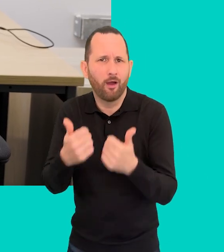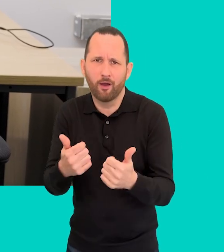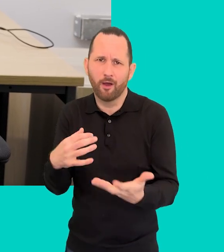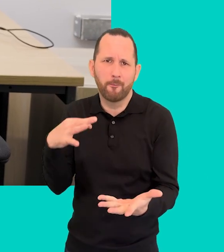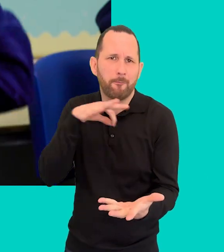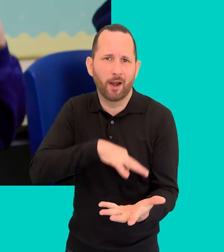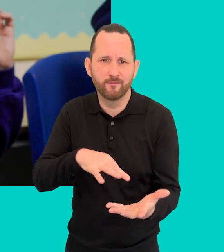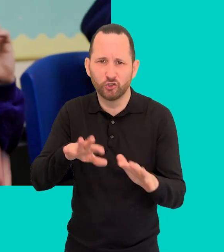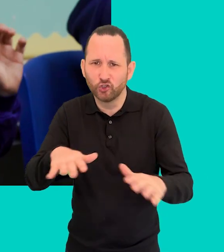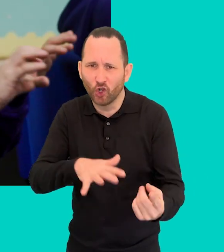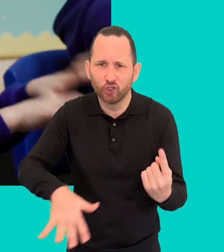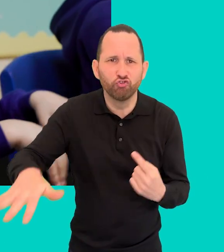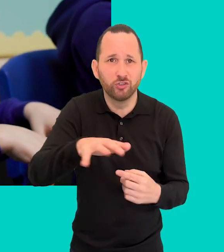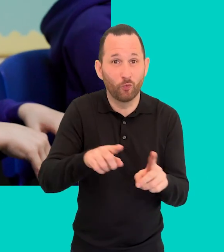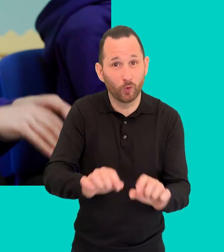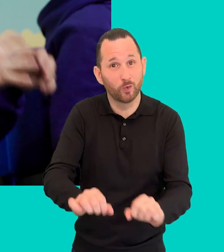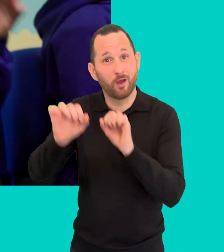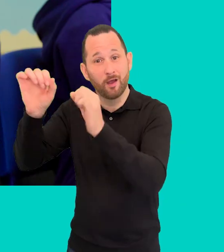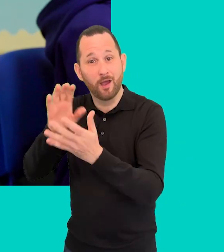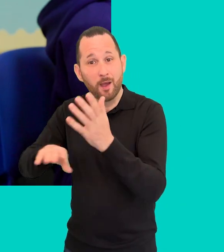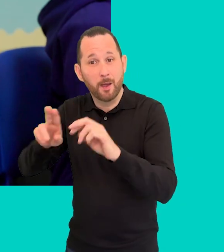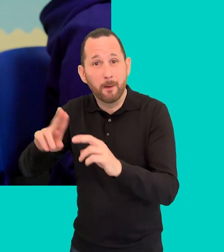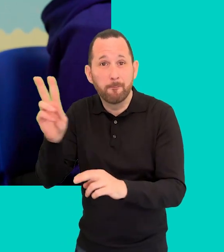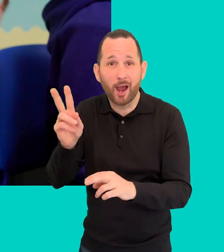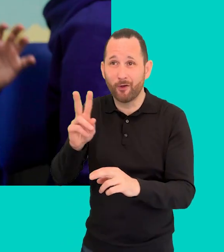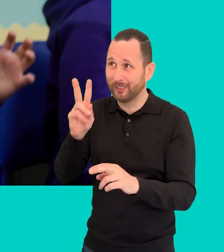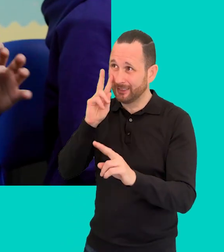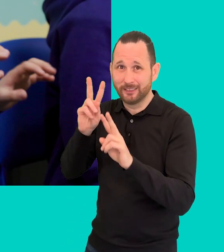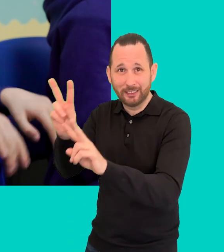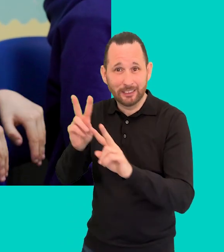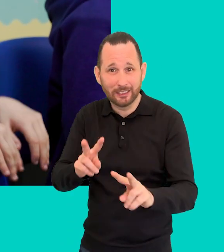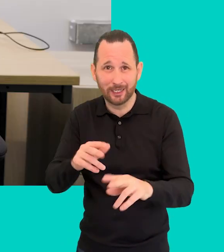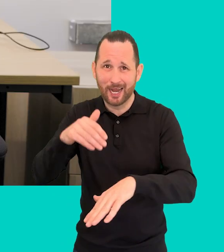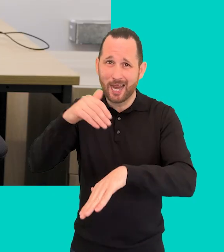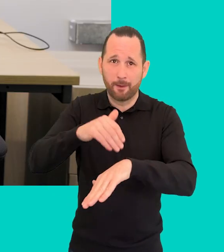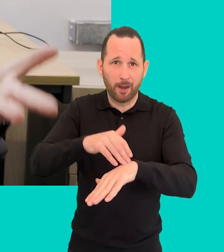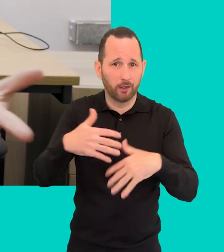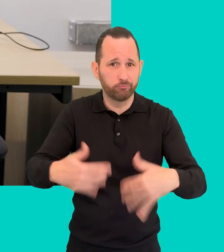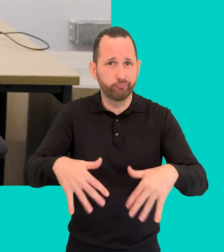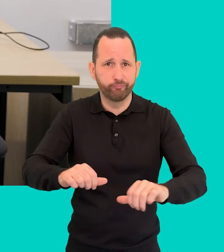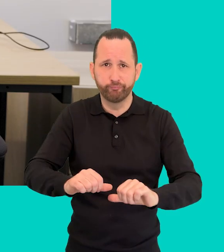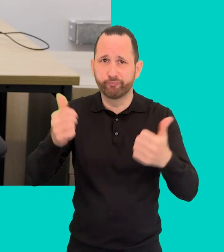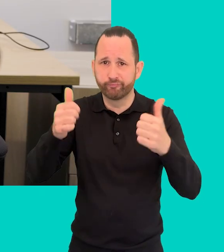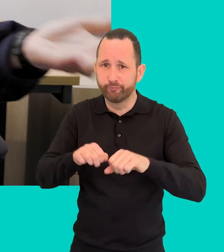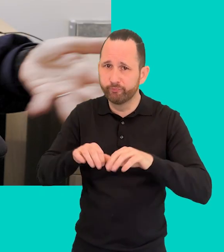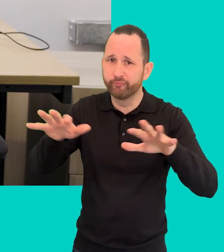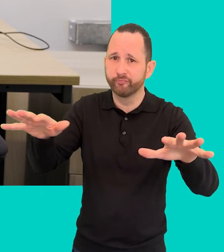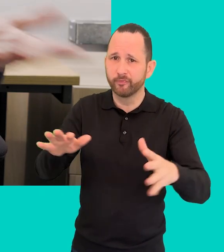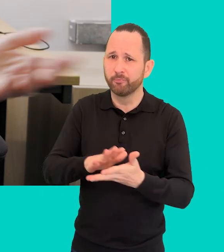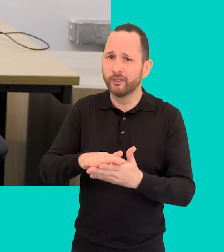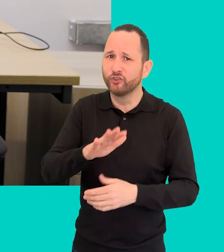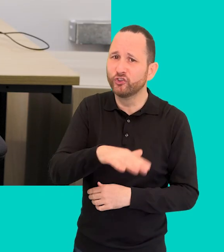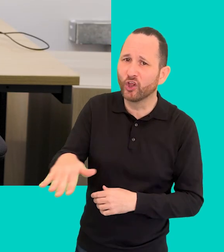benefit our children. And as a parent as well, I can see how it's going to impact children like my